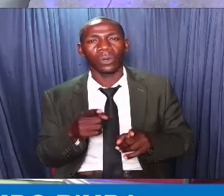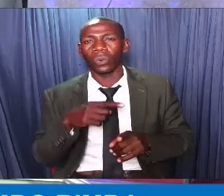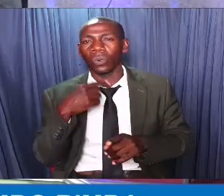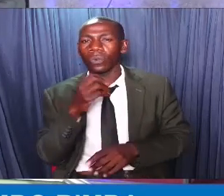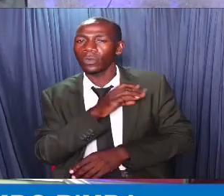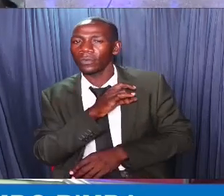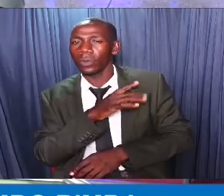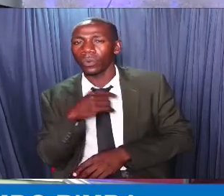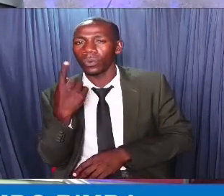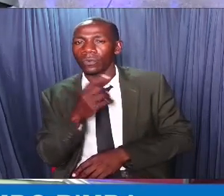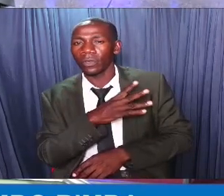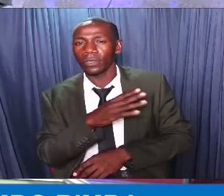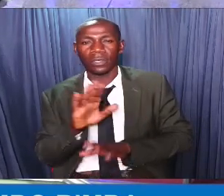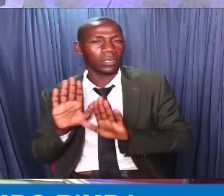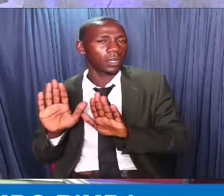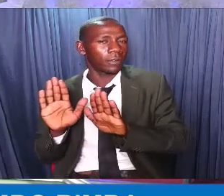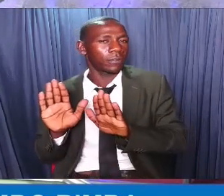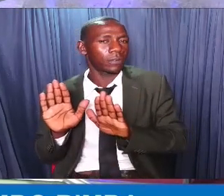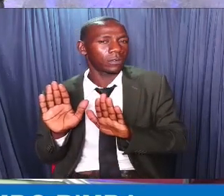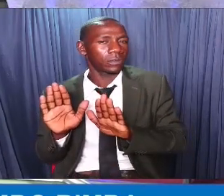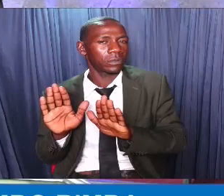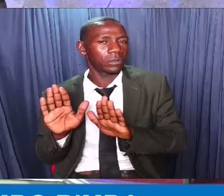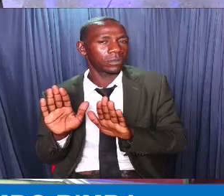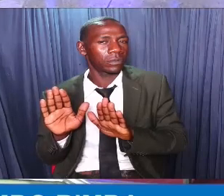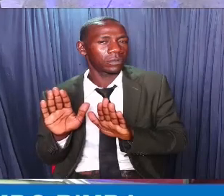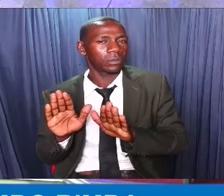atakayeogopa? But who will fear from there? Aseme ni basi. To say it enough.